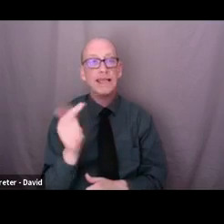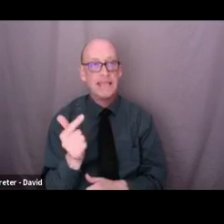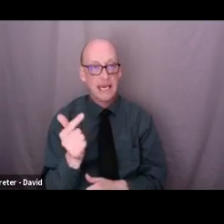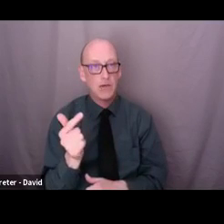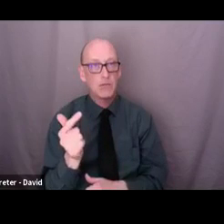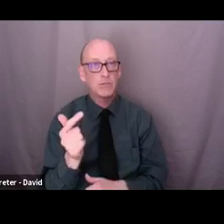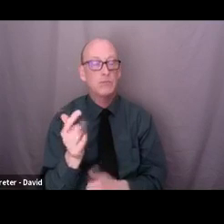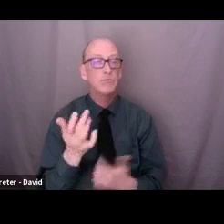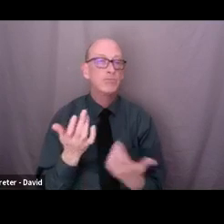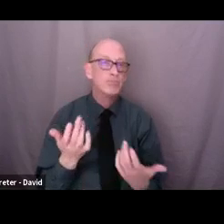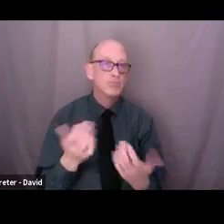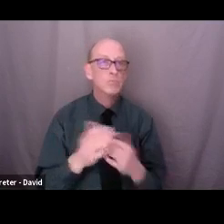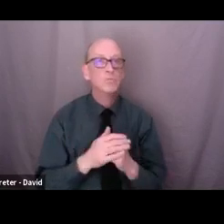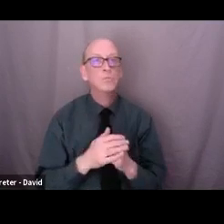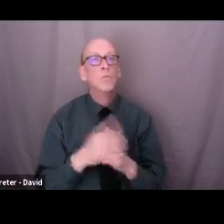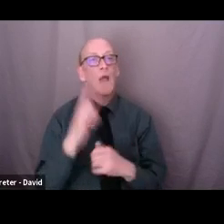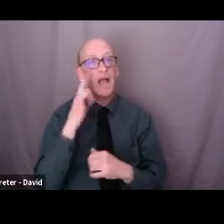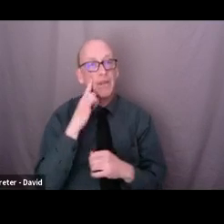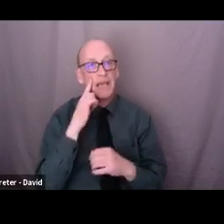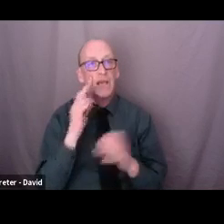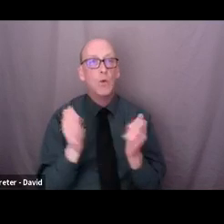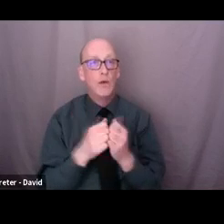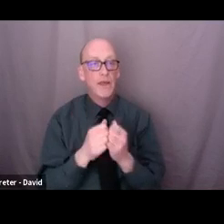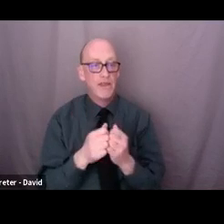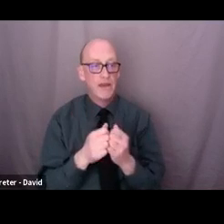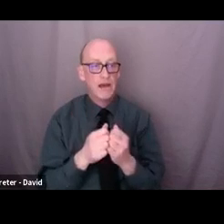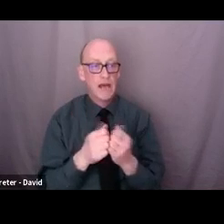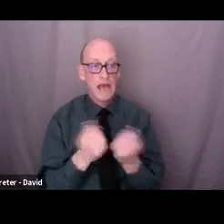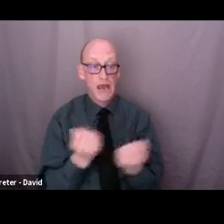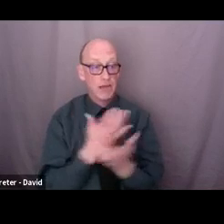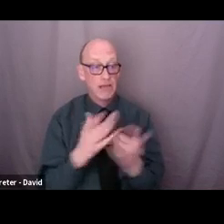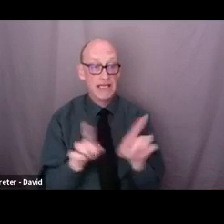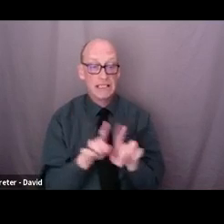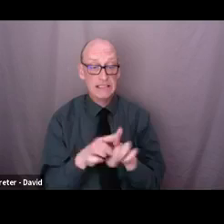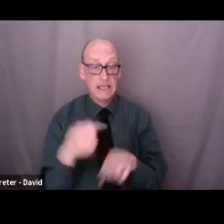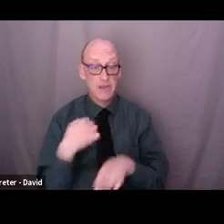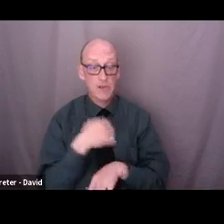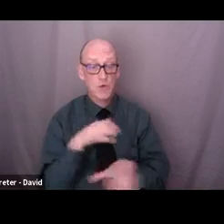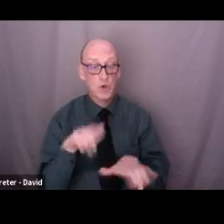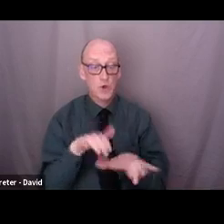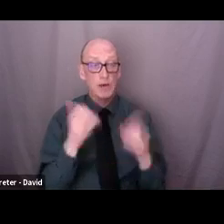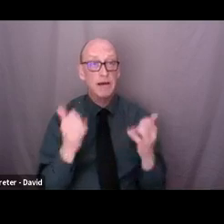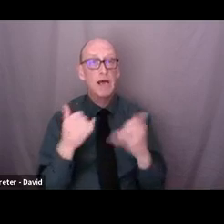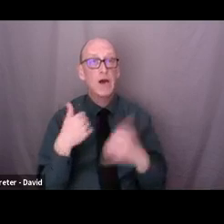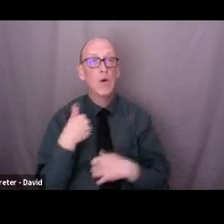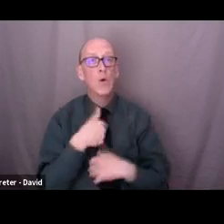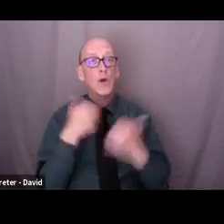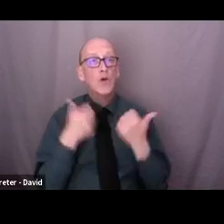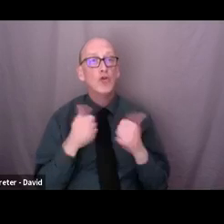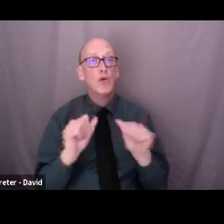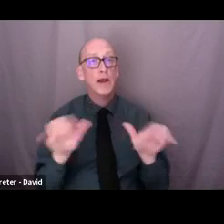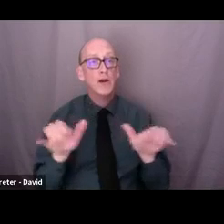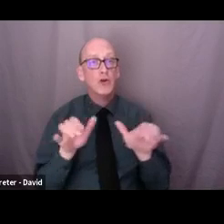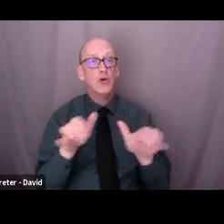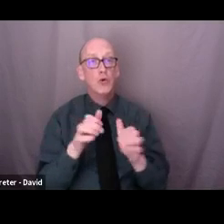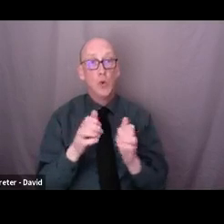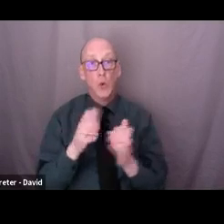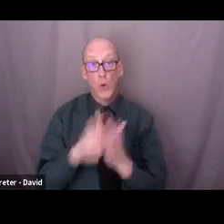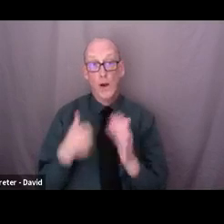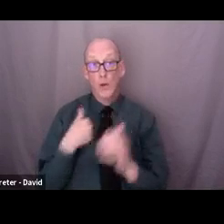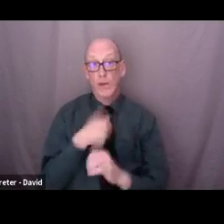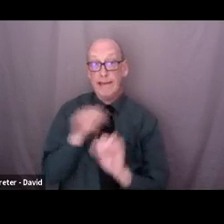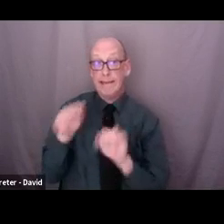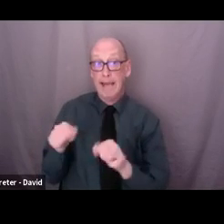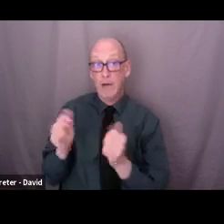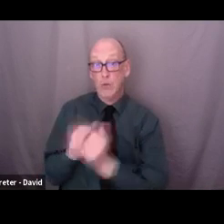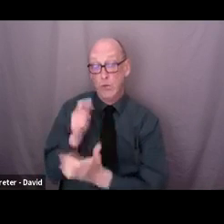I think as with any event like we're in right now, we're trying to do what we can with what we have as we come